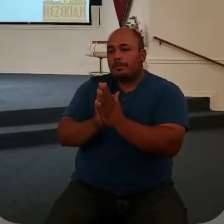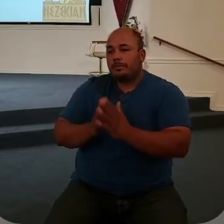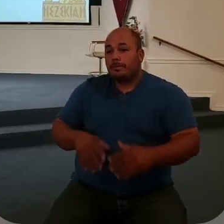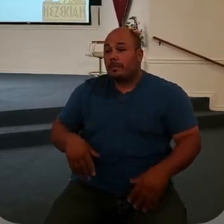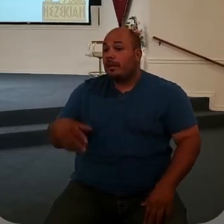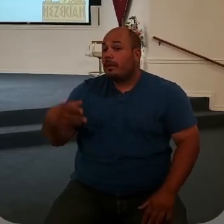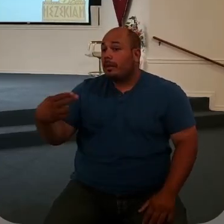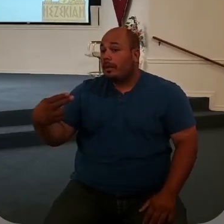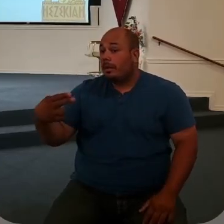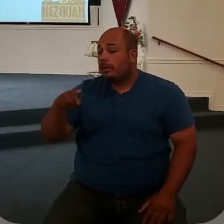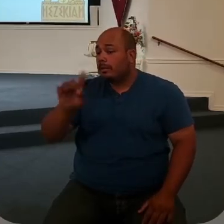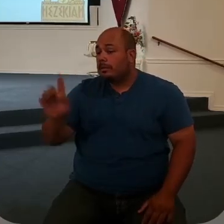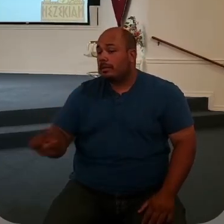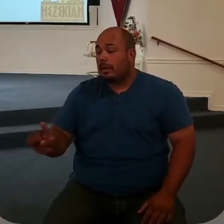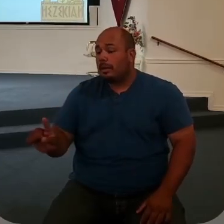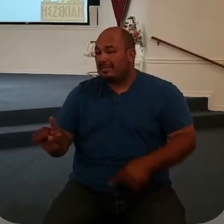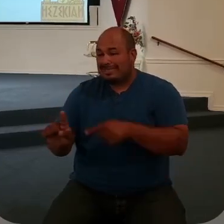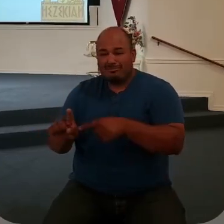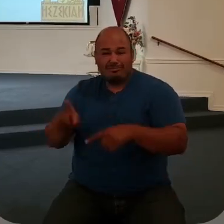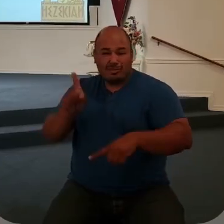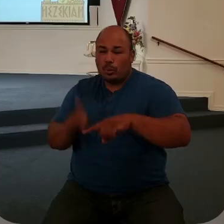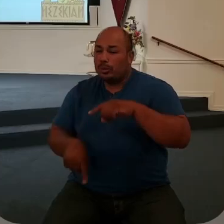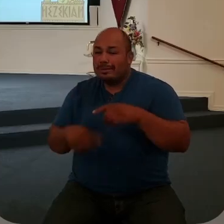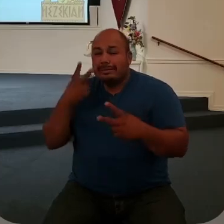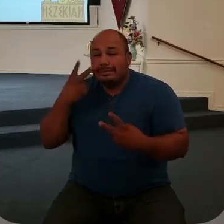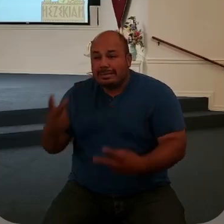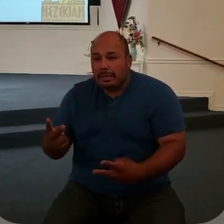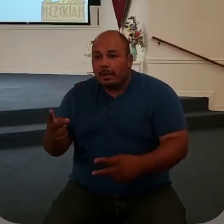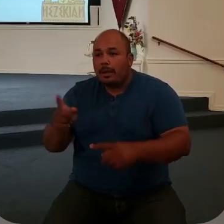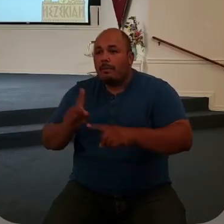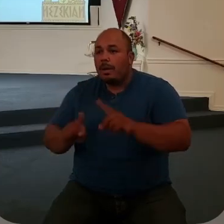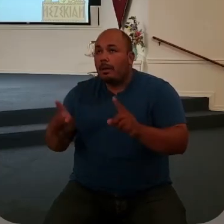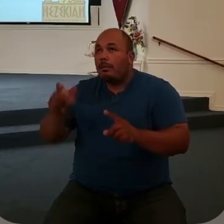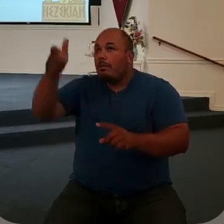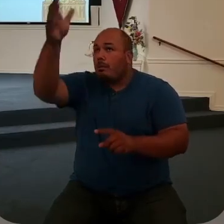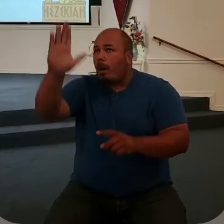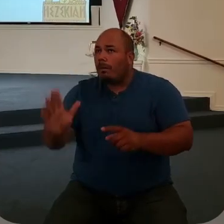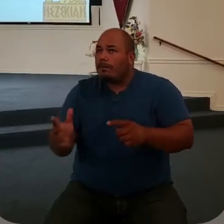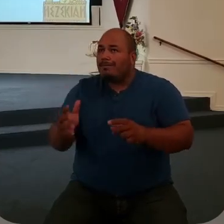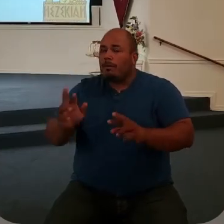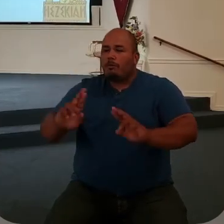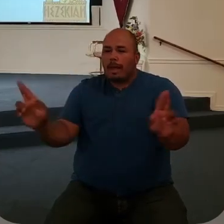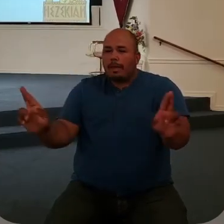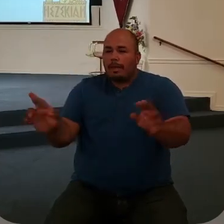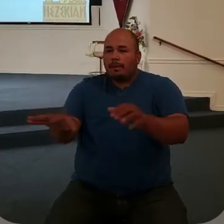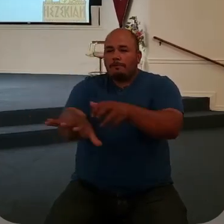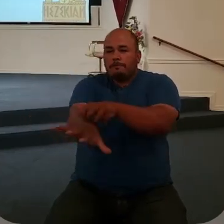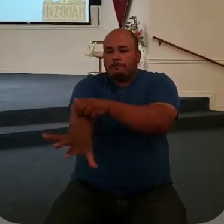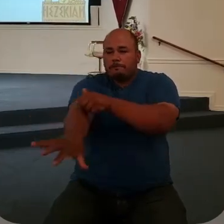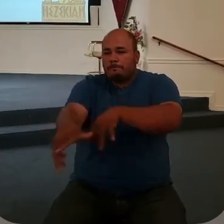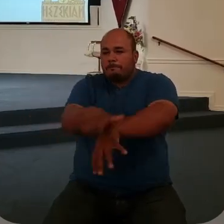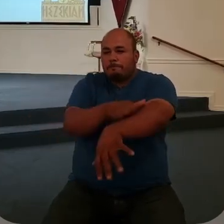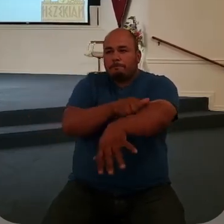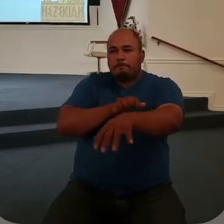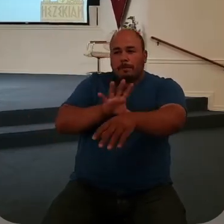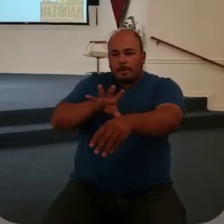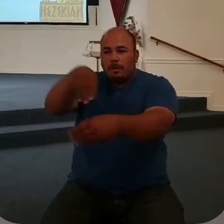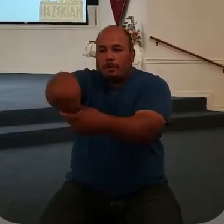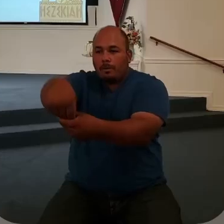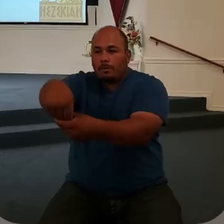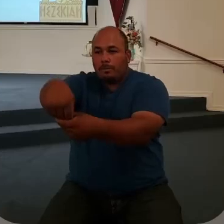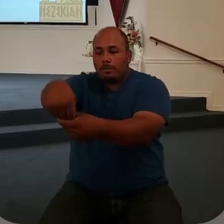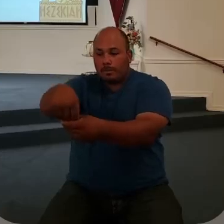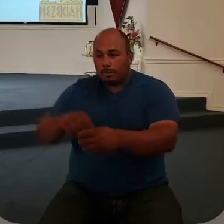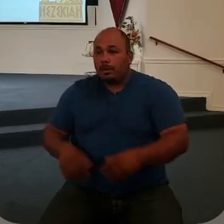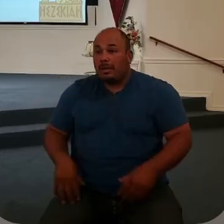it, but God was already ready to act. And when God decides it's time